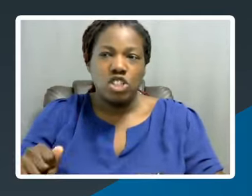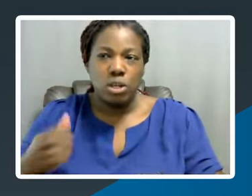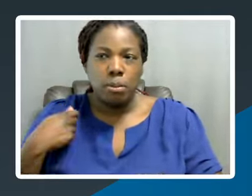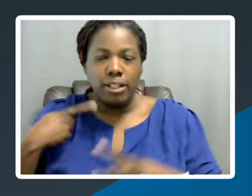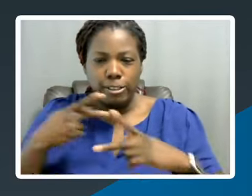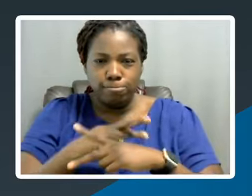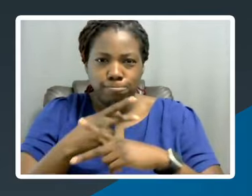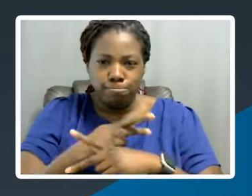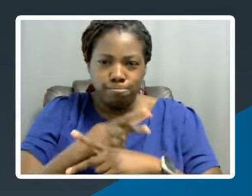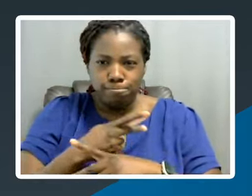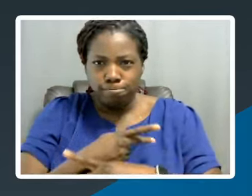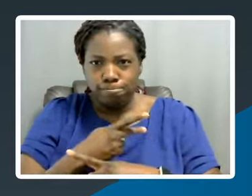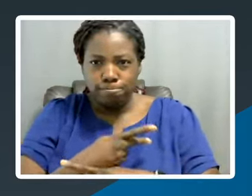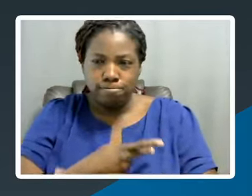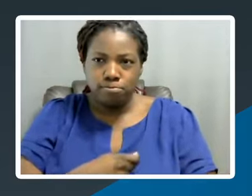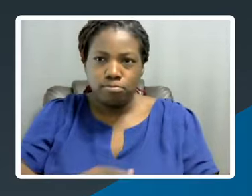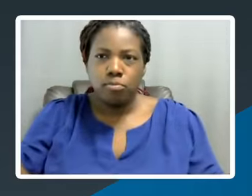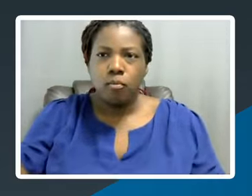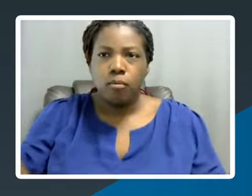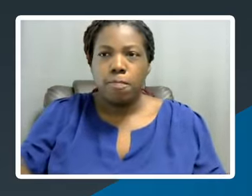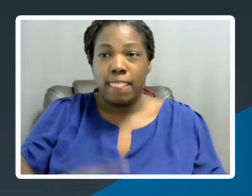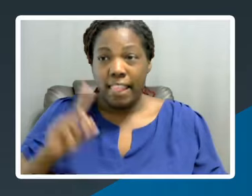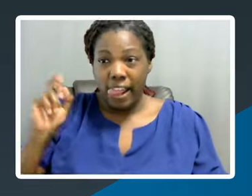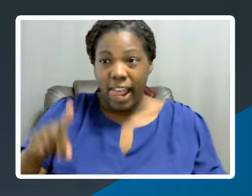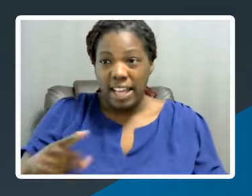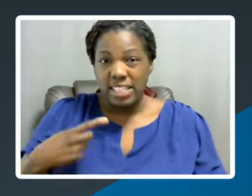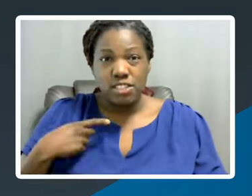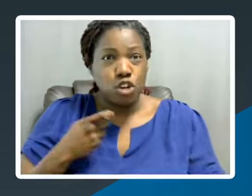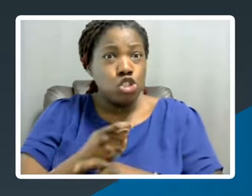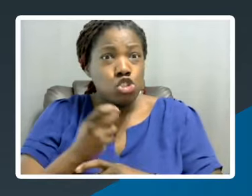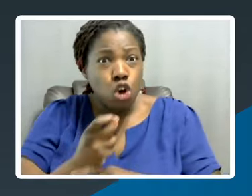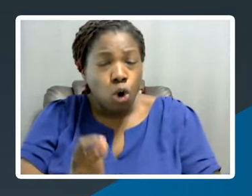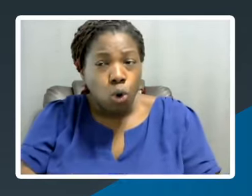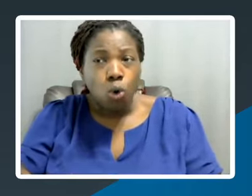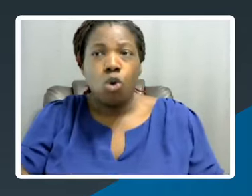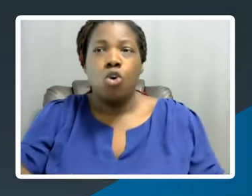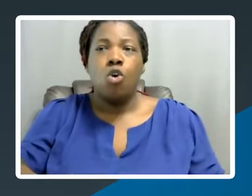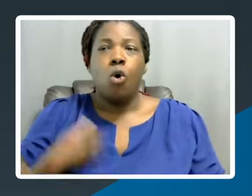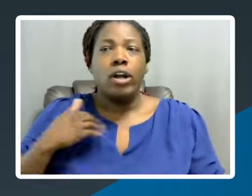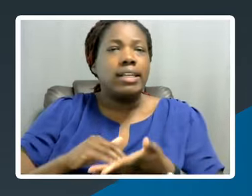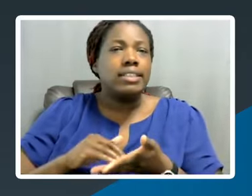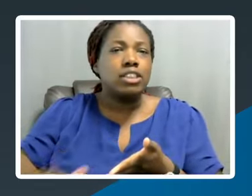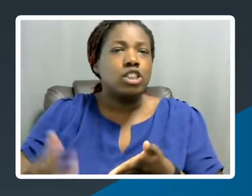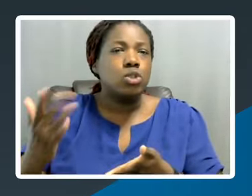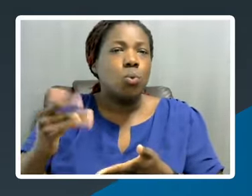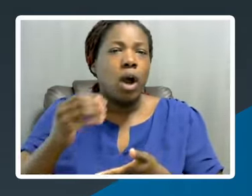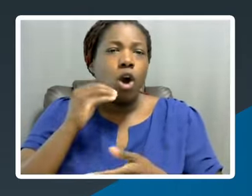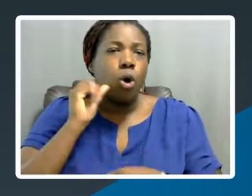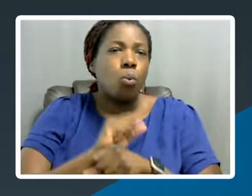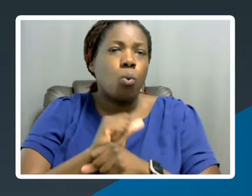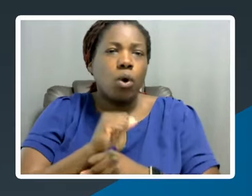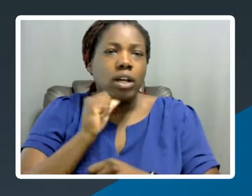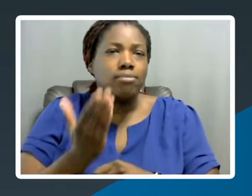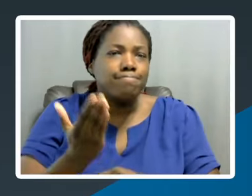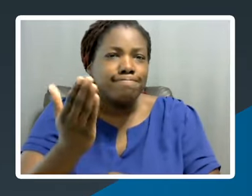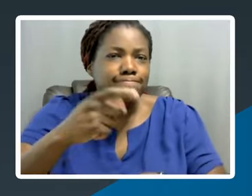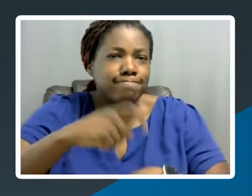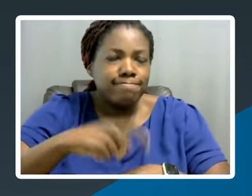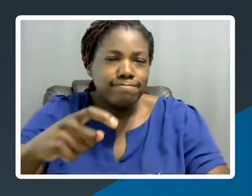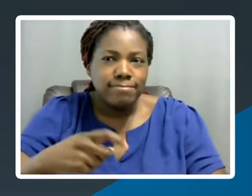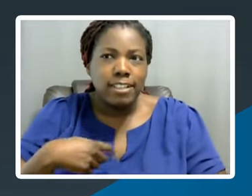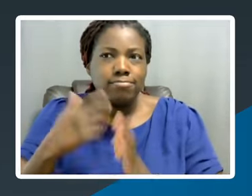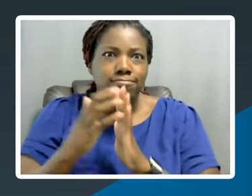that. I asked it to tell me a joke. I asked it to give me a good excuse for why I didn't have my homework turned in on time. Turned out it did a great job of that.